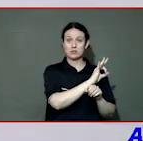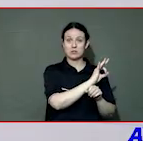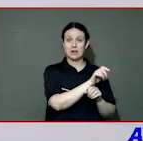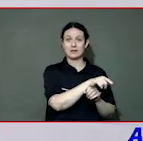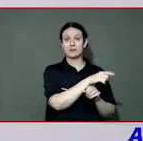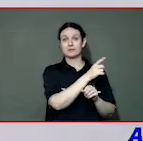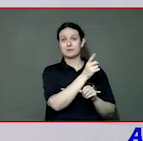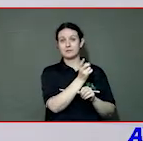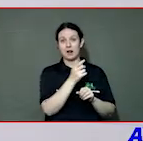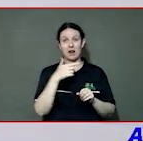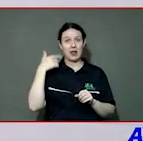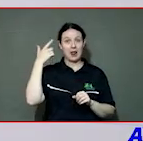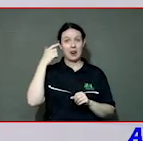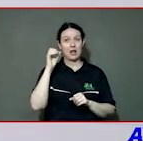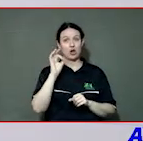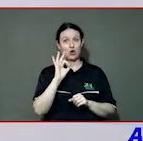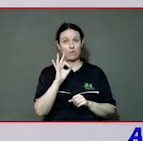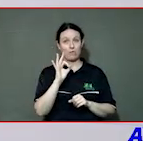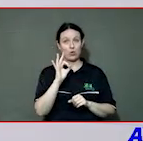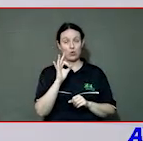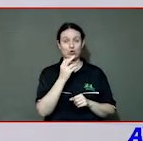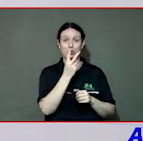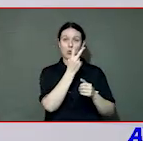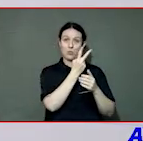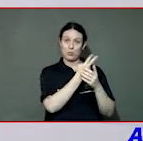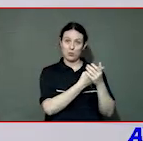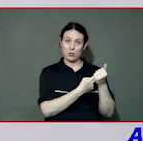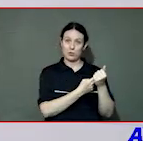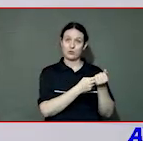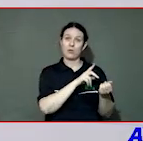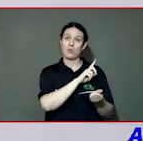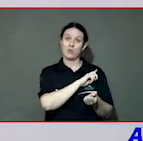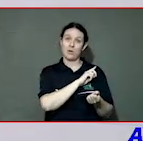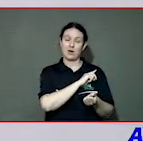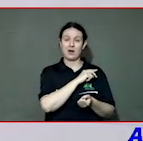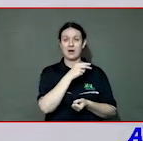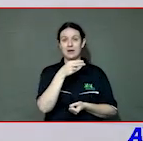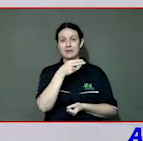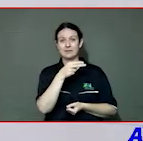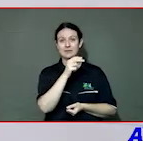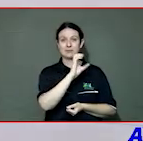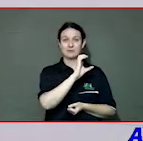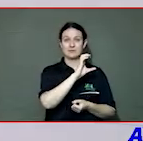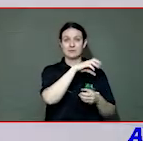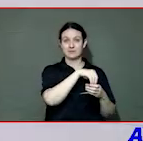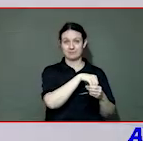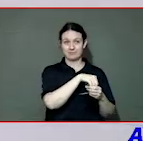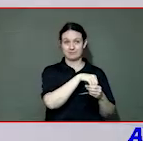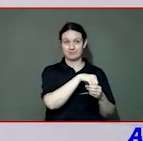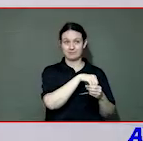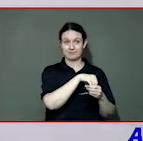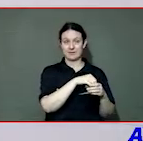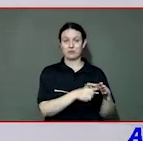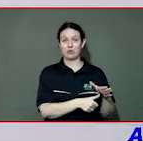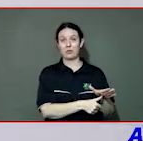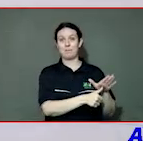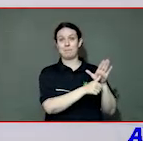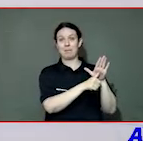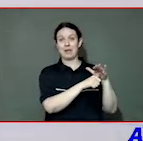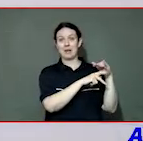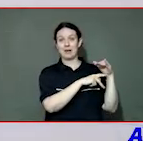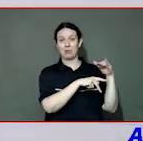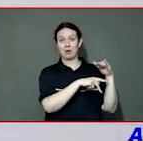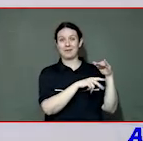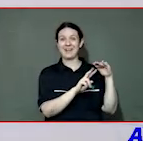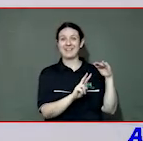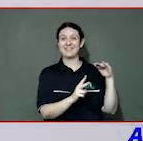have London forces due to their carbon-hydrogen tail. So they have a main, the primary